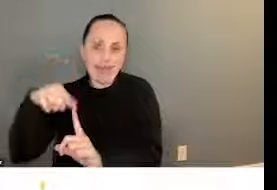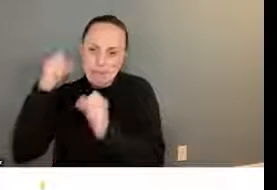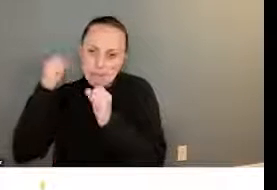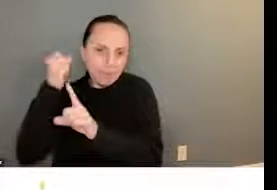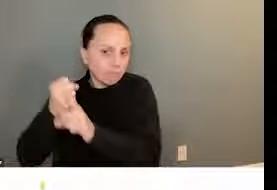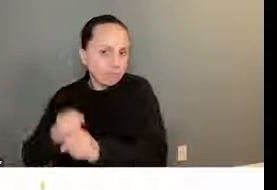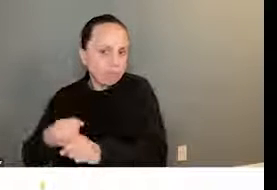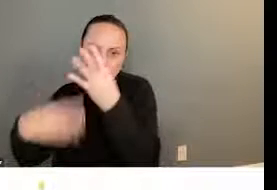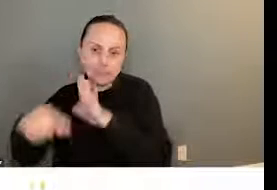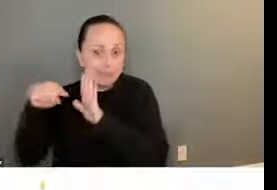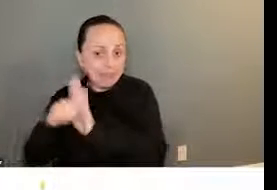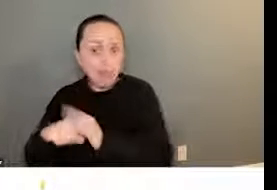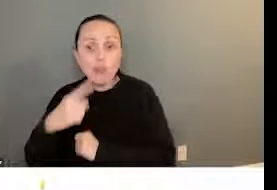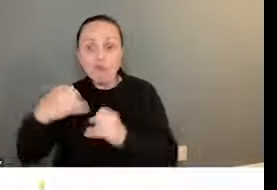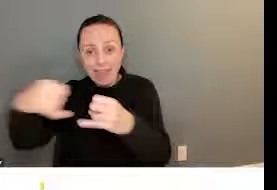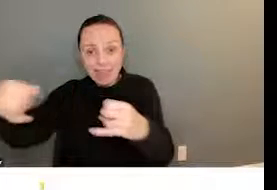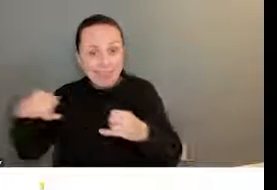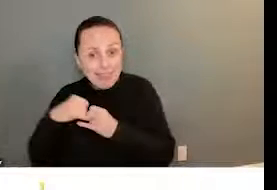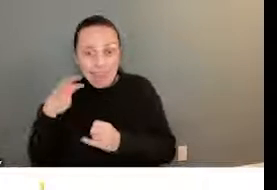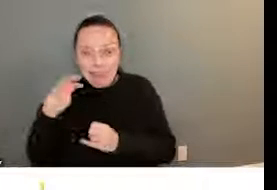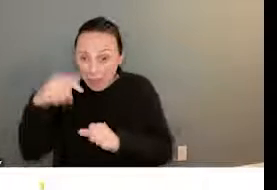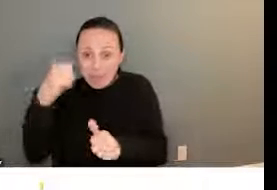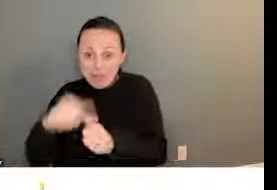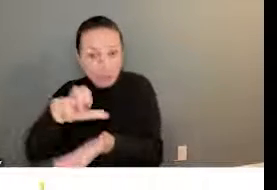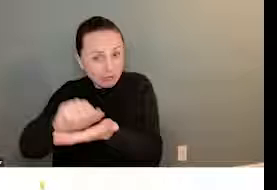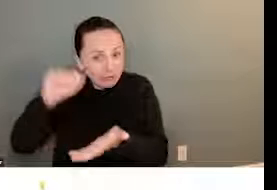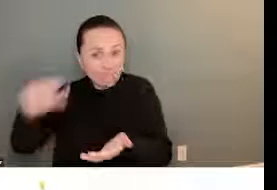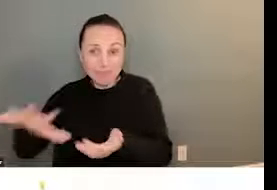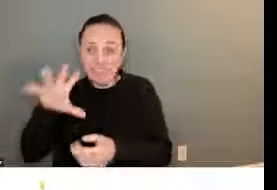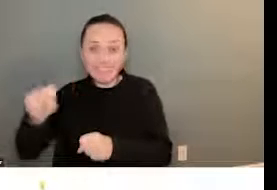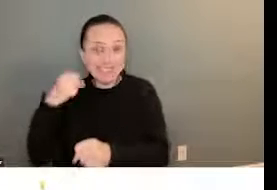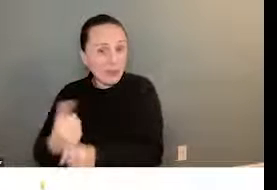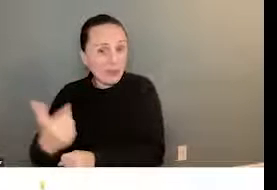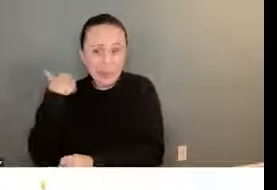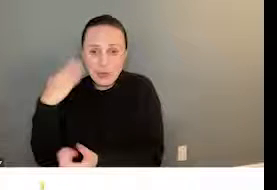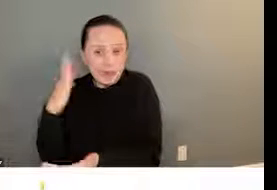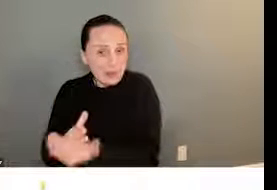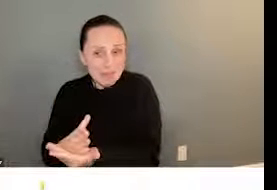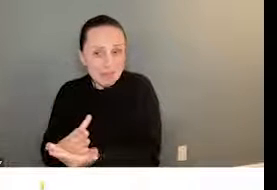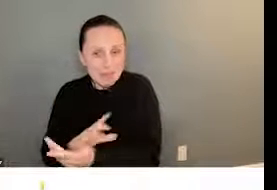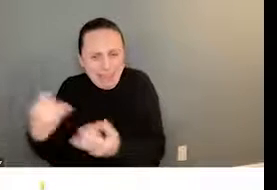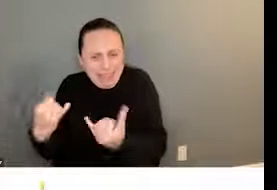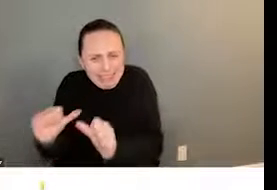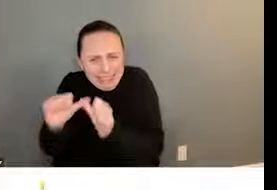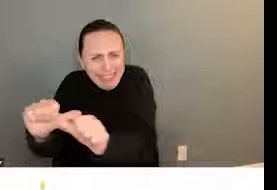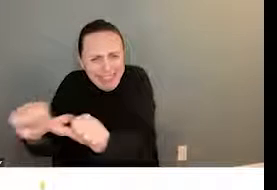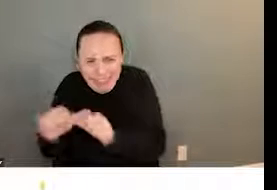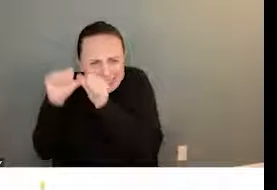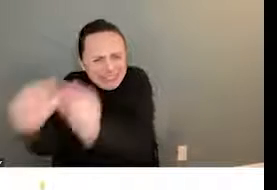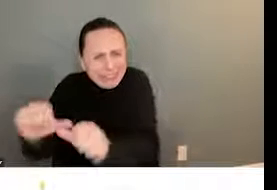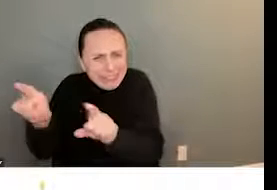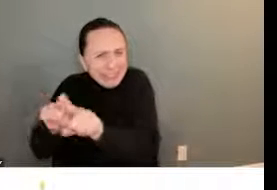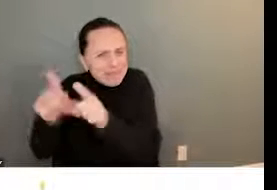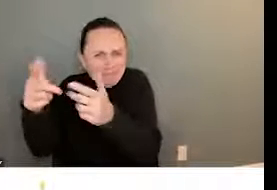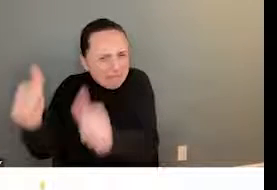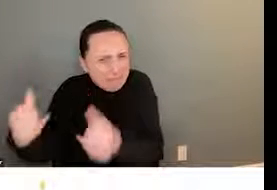Reminder, redlining maps were abolished more than 50 years ago. And this is still the case. These